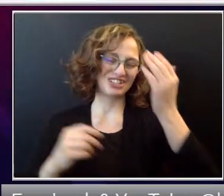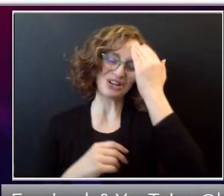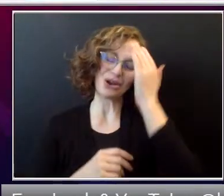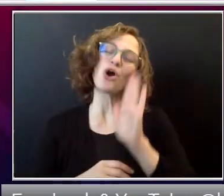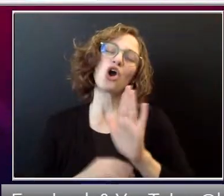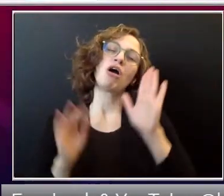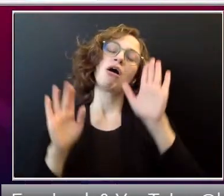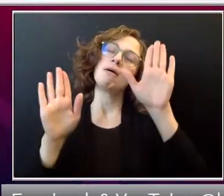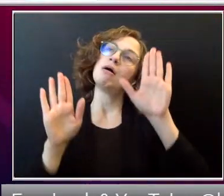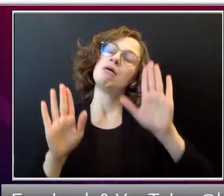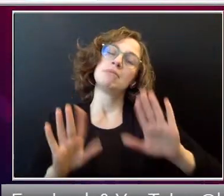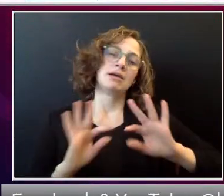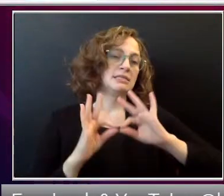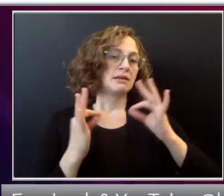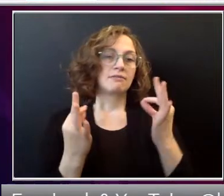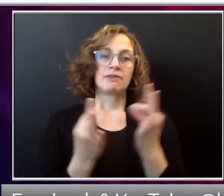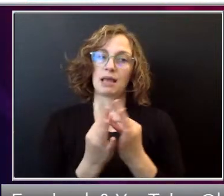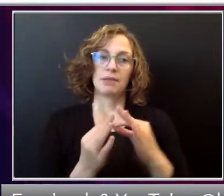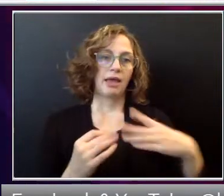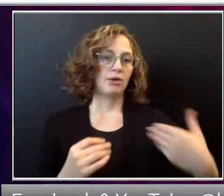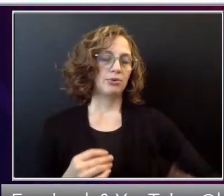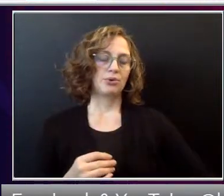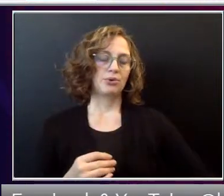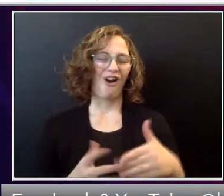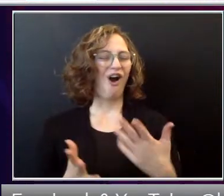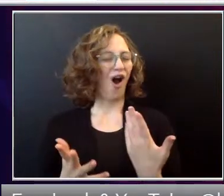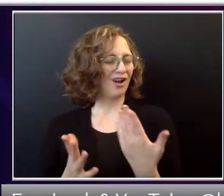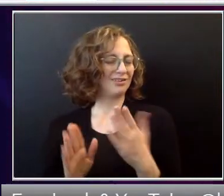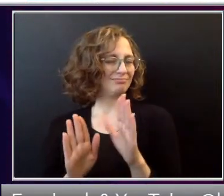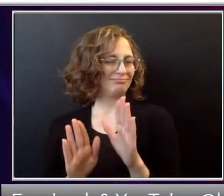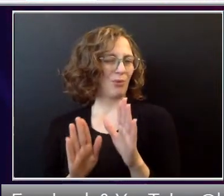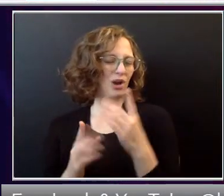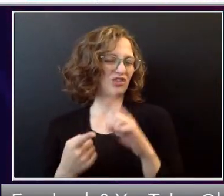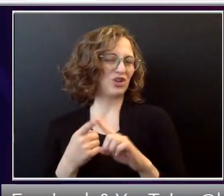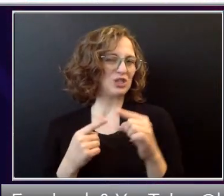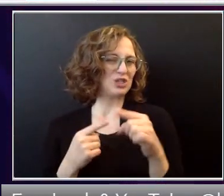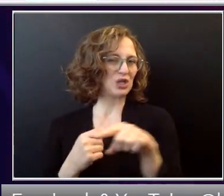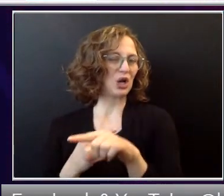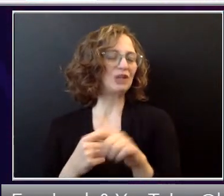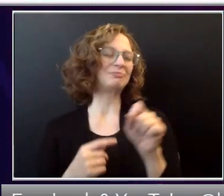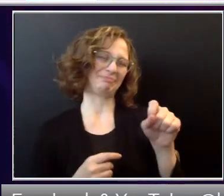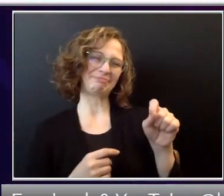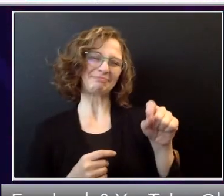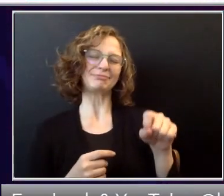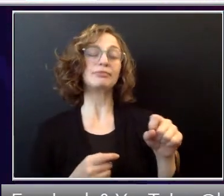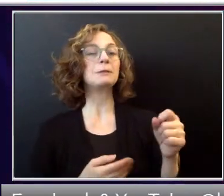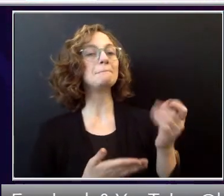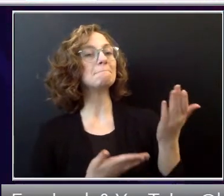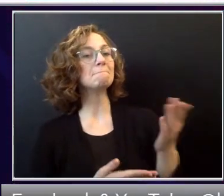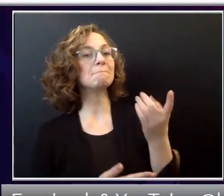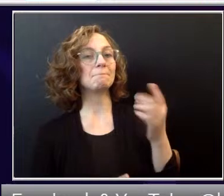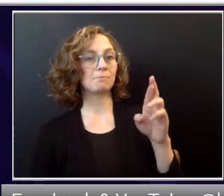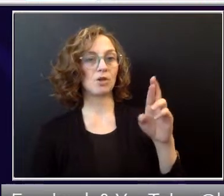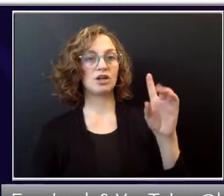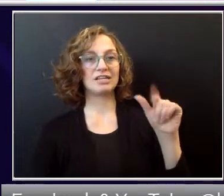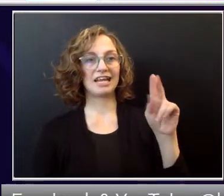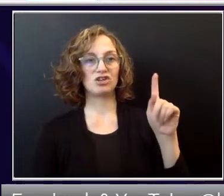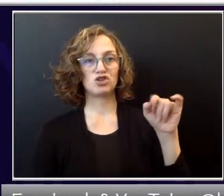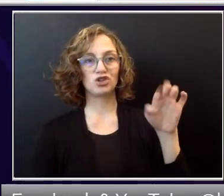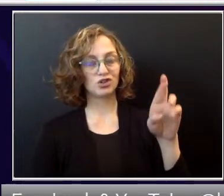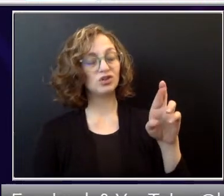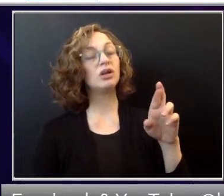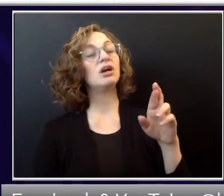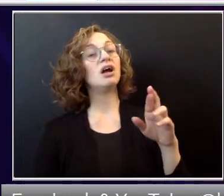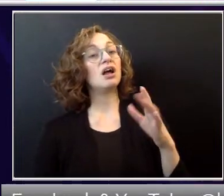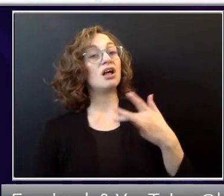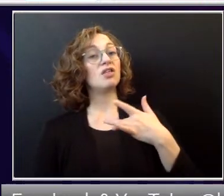treat her just as precious as she is. Her family's awesome. I want to bring in Dr. Danter. Dr. Danter, the transplant team was incredibly busy